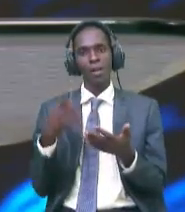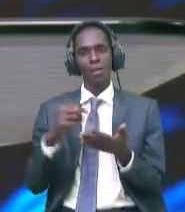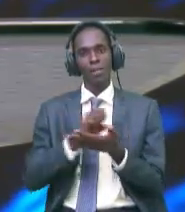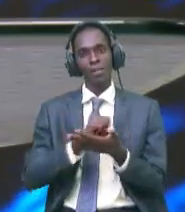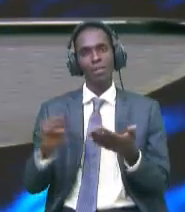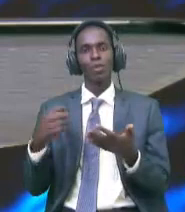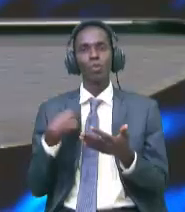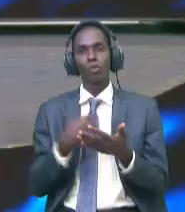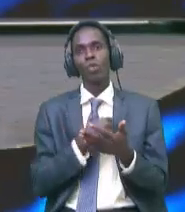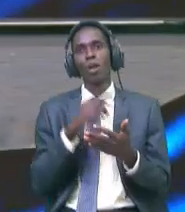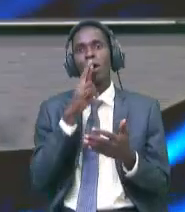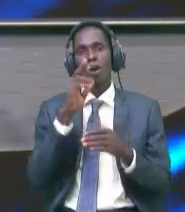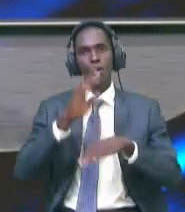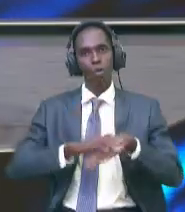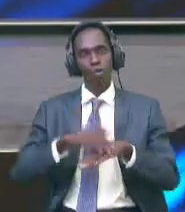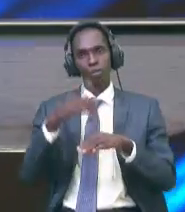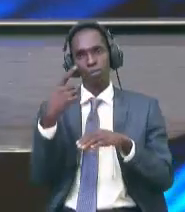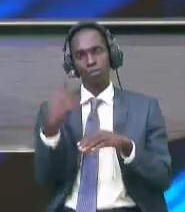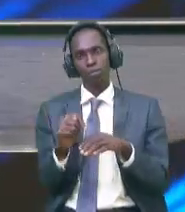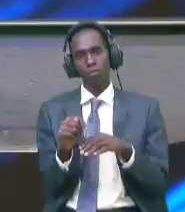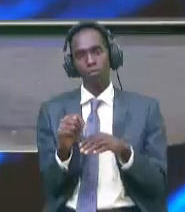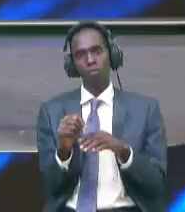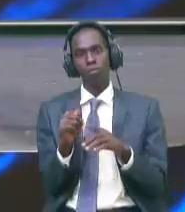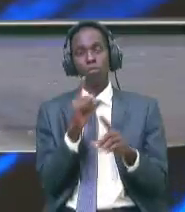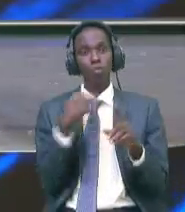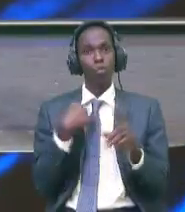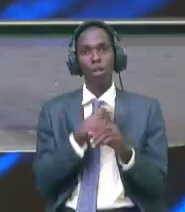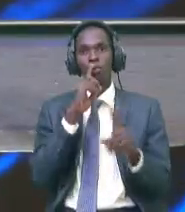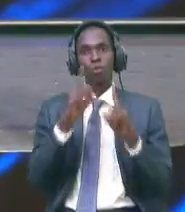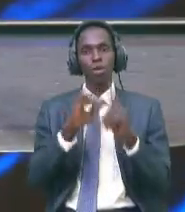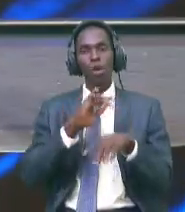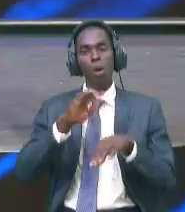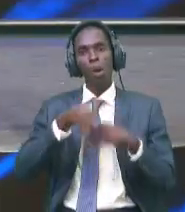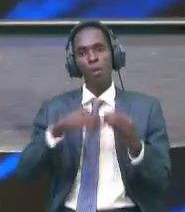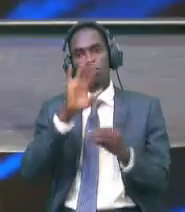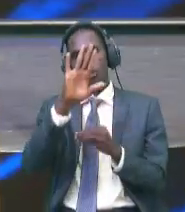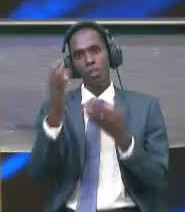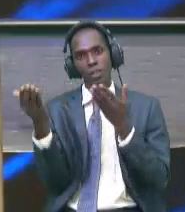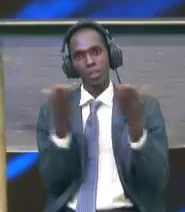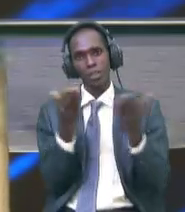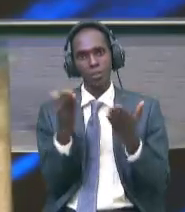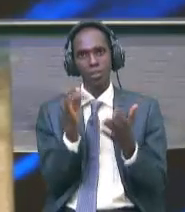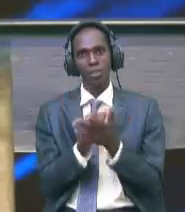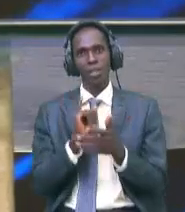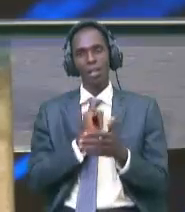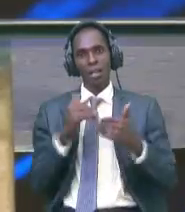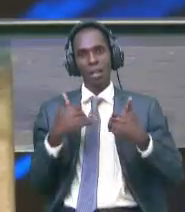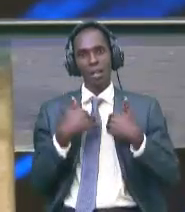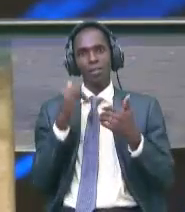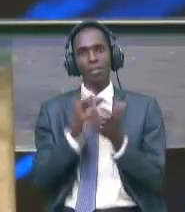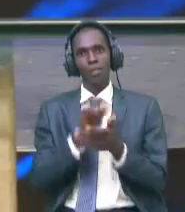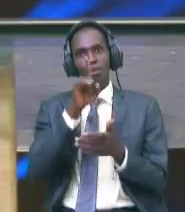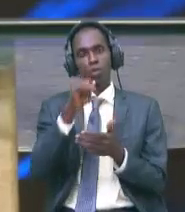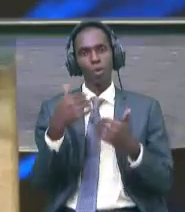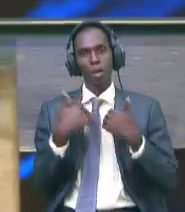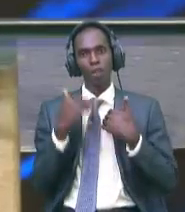we are talking about the service you have, the service I have, the contribution you have,